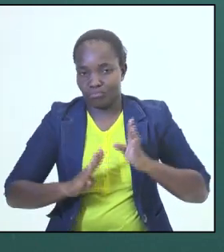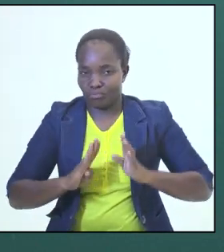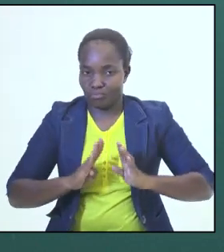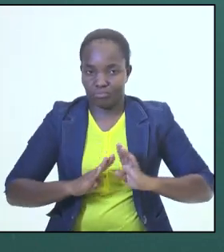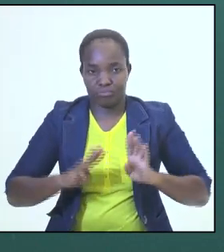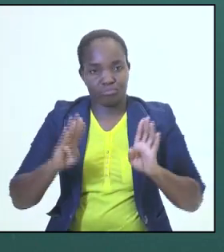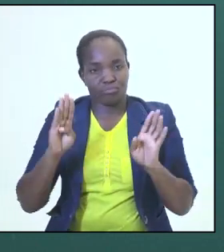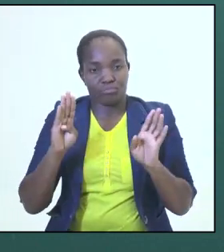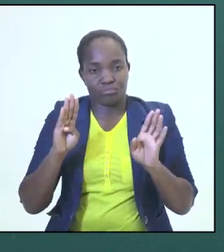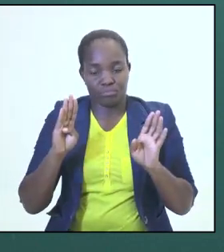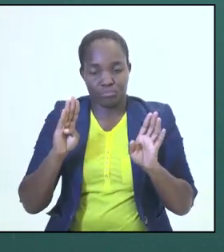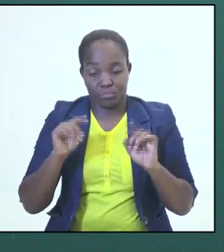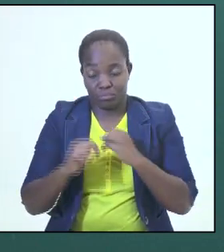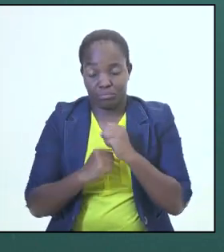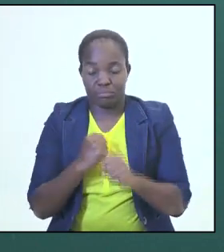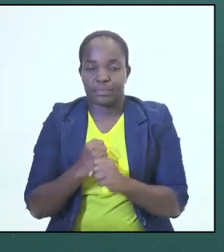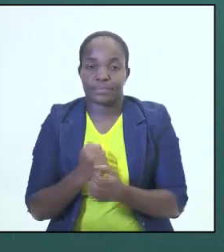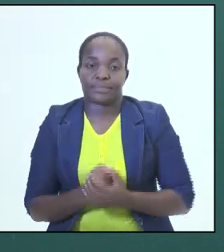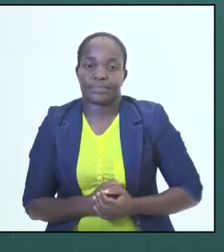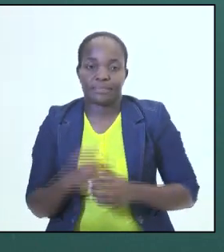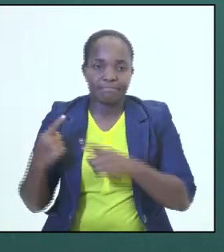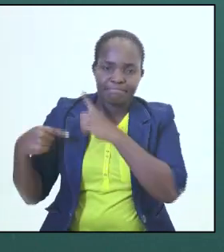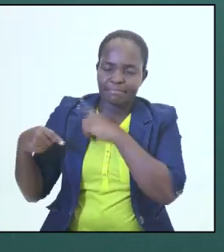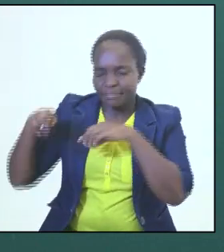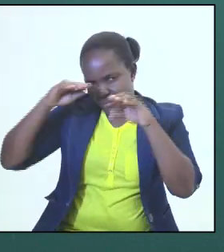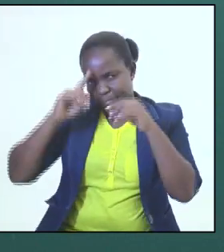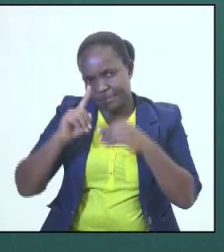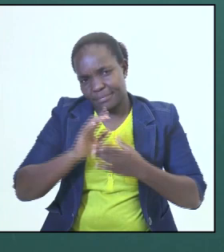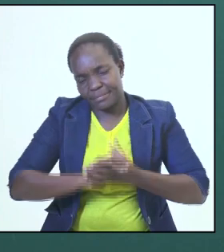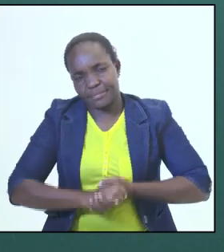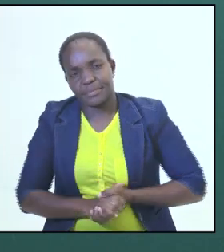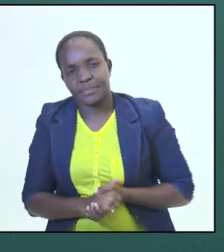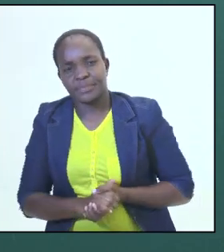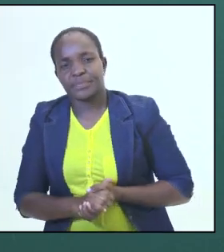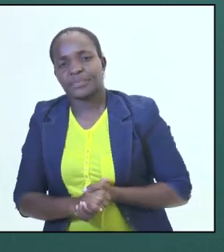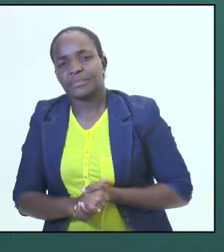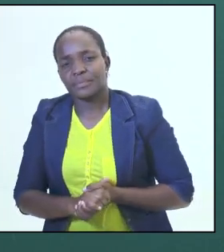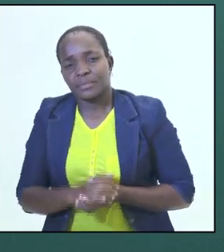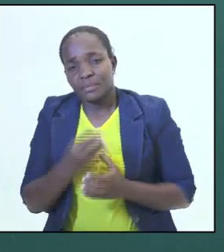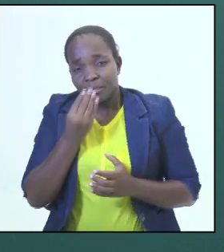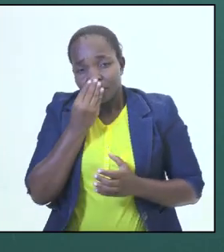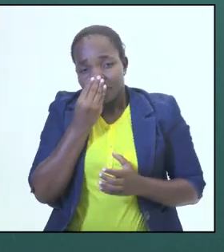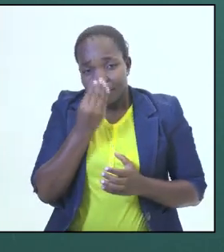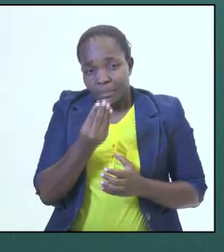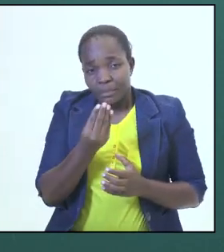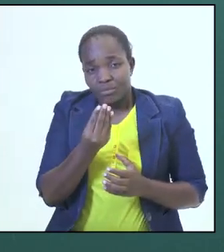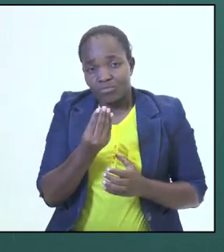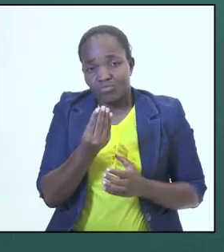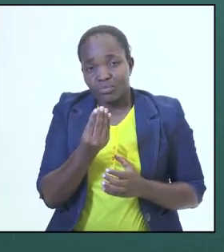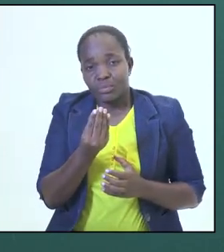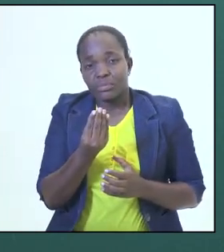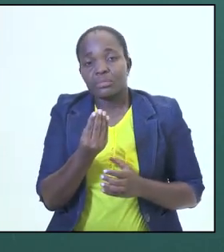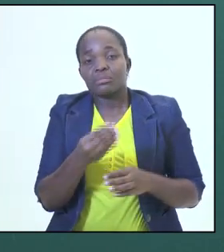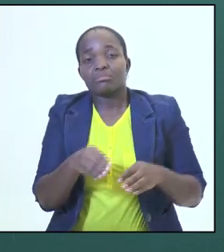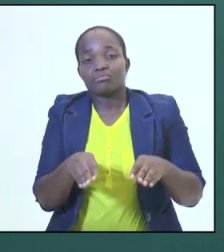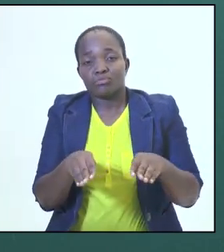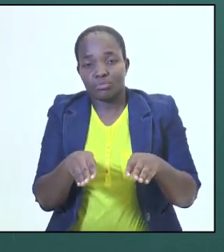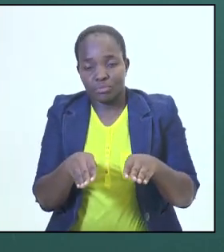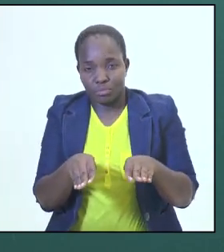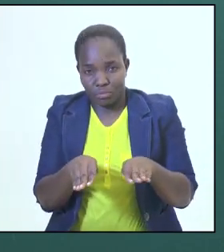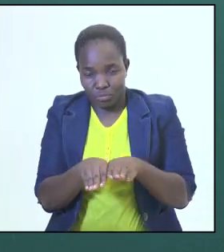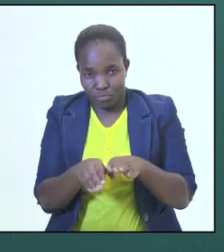lessons for this year. Let's recap what we learned today. The flower is the reproductive organ of the